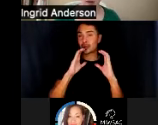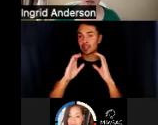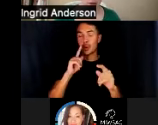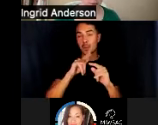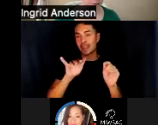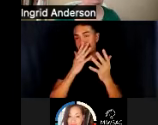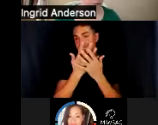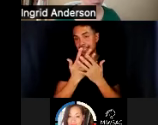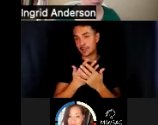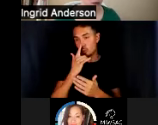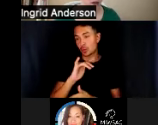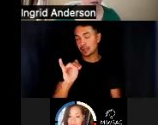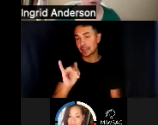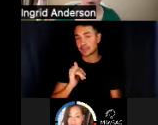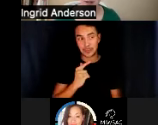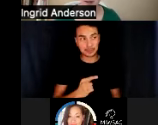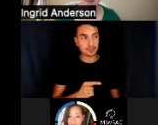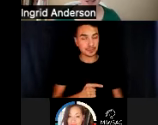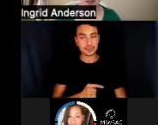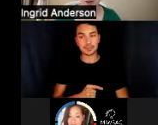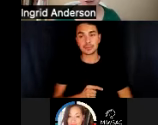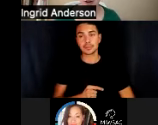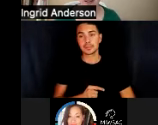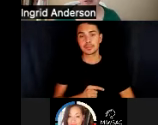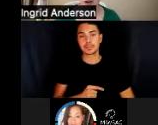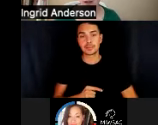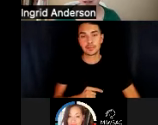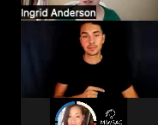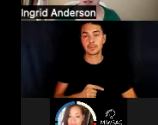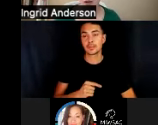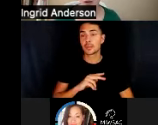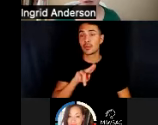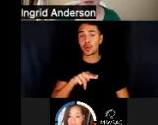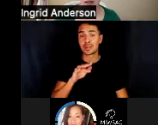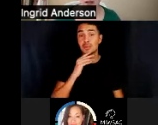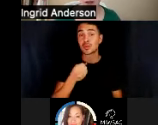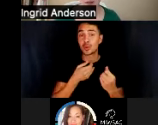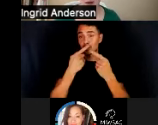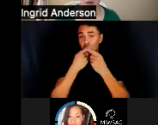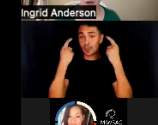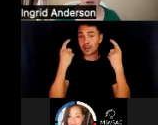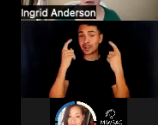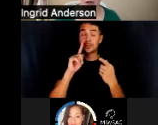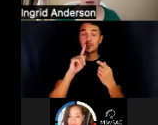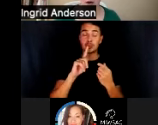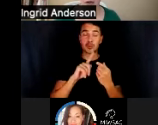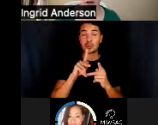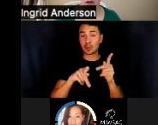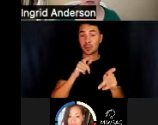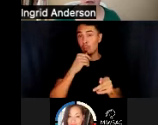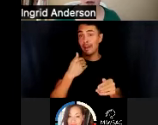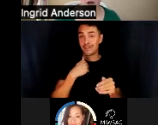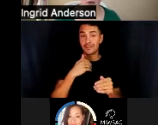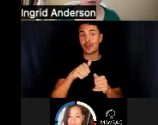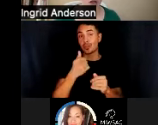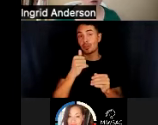might look like. Of course, this can also cause trauma to those extended family members, other